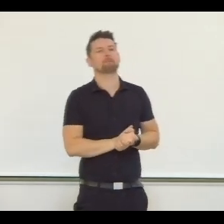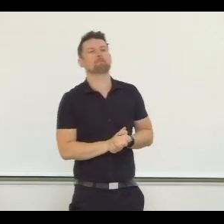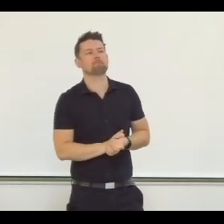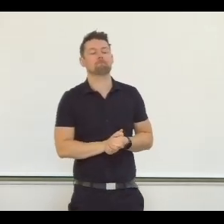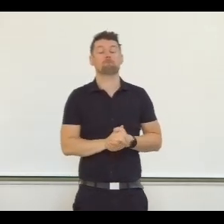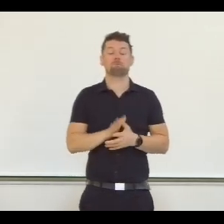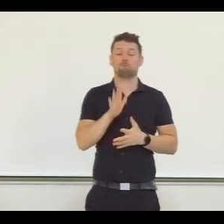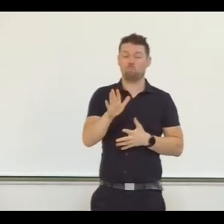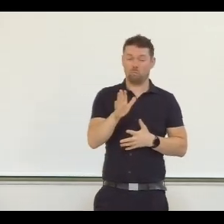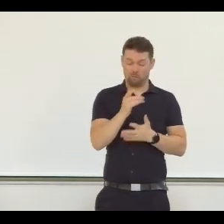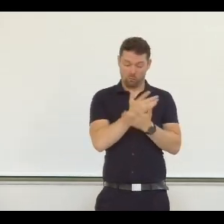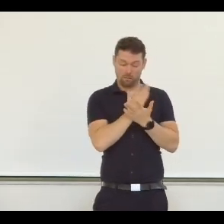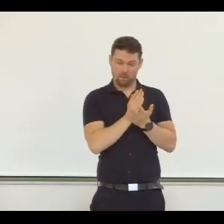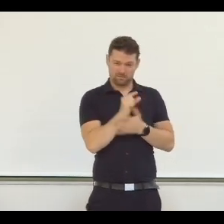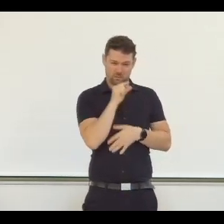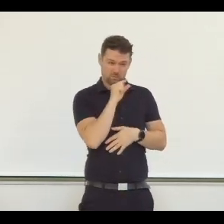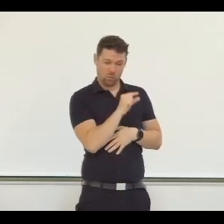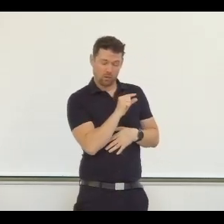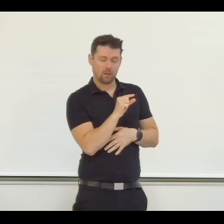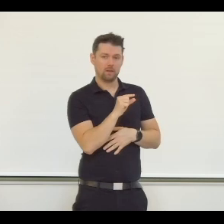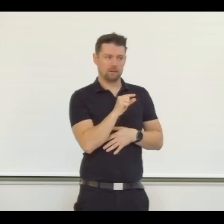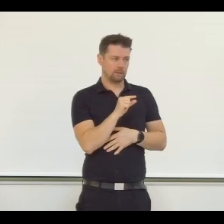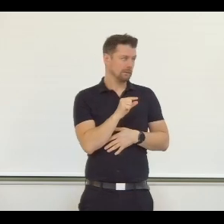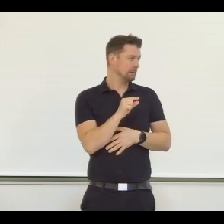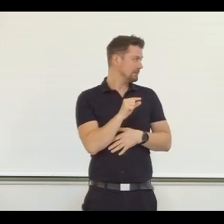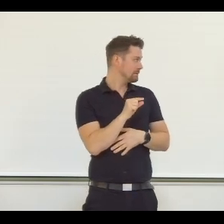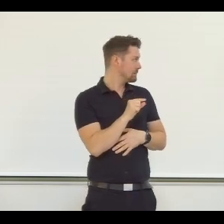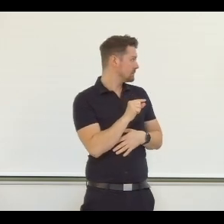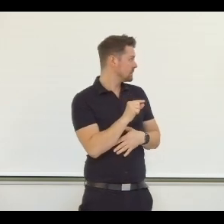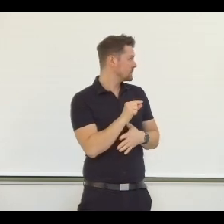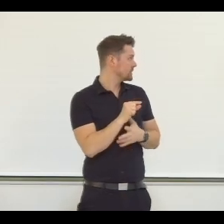is that or maybe let me describe in more